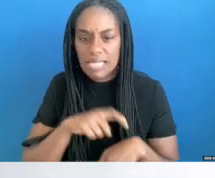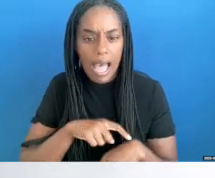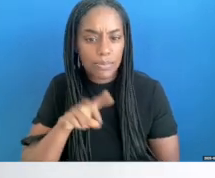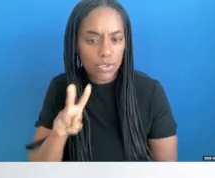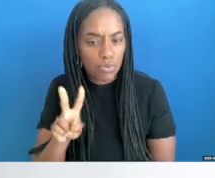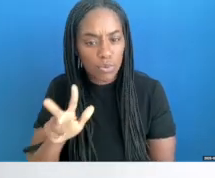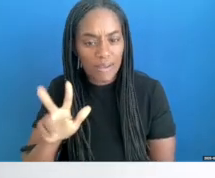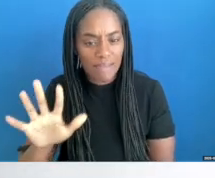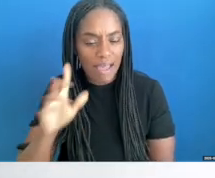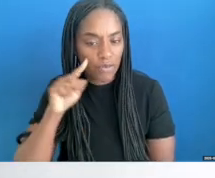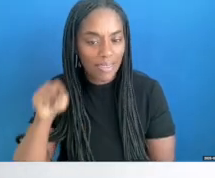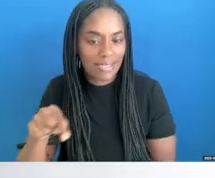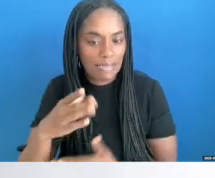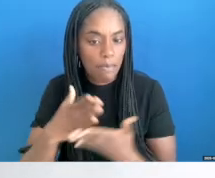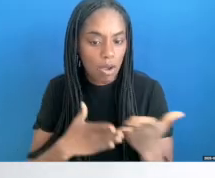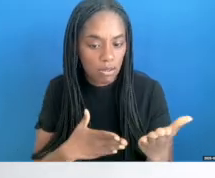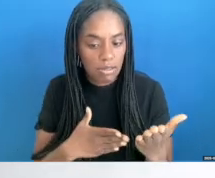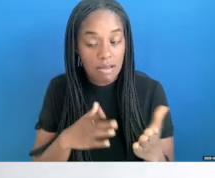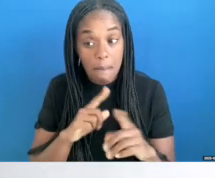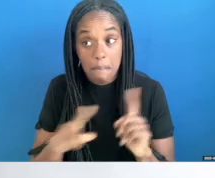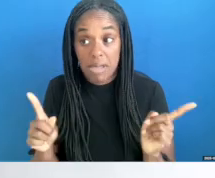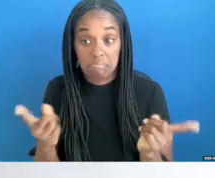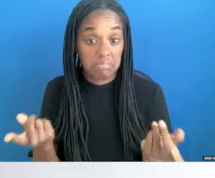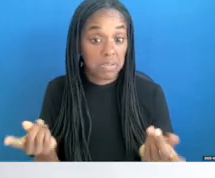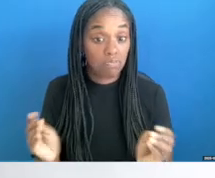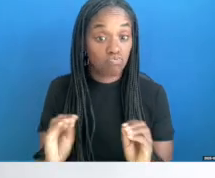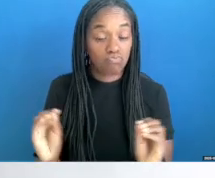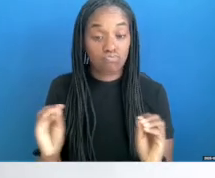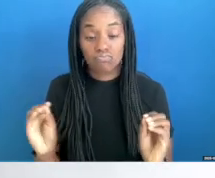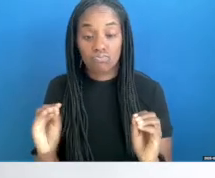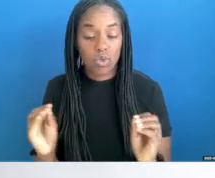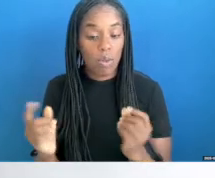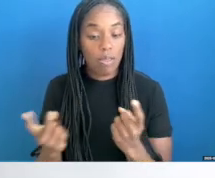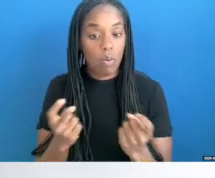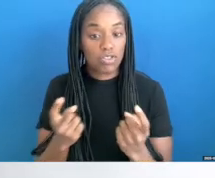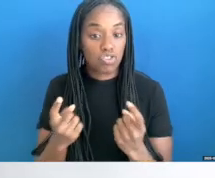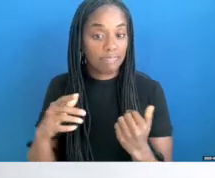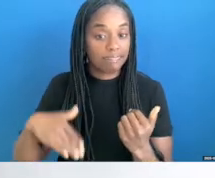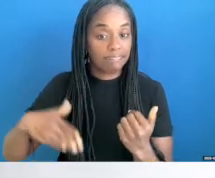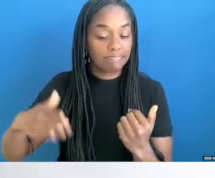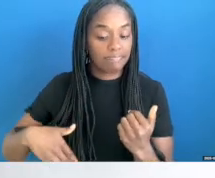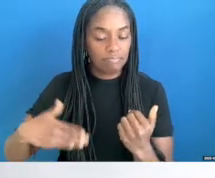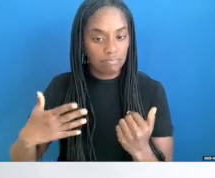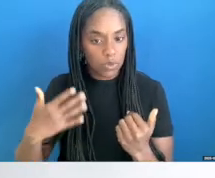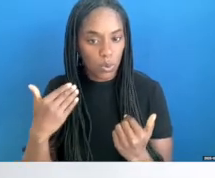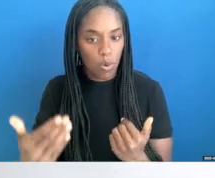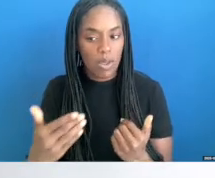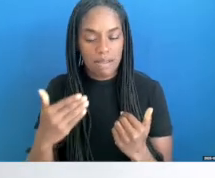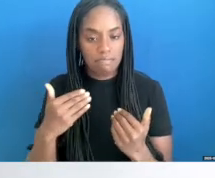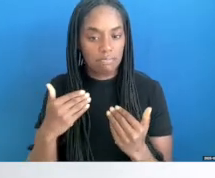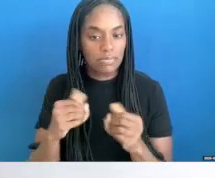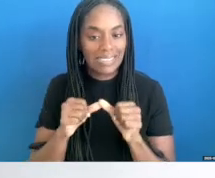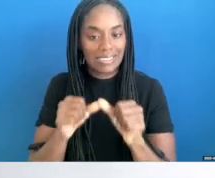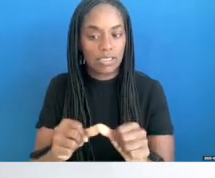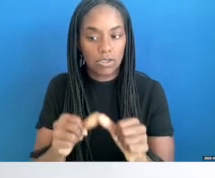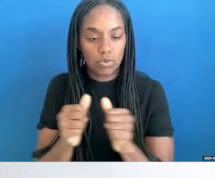2:35 for this segment. But since there aren't any other questions as of yet, we'll go ahead and move on to